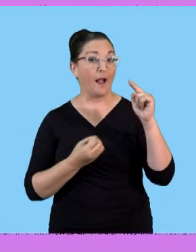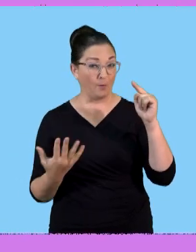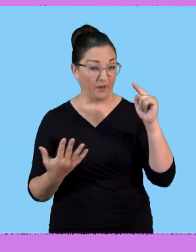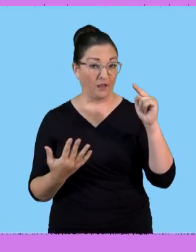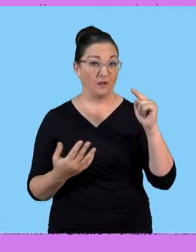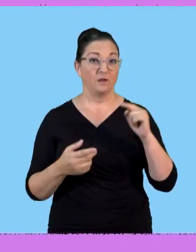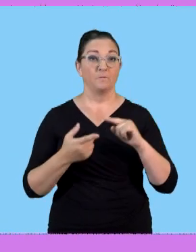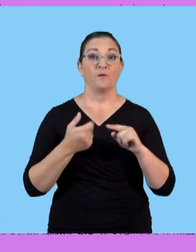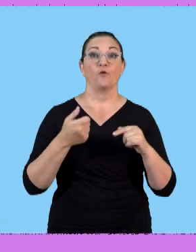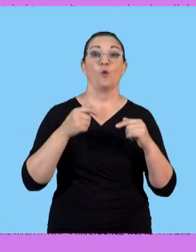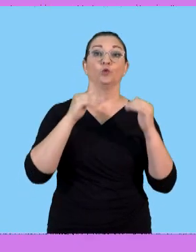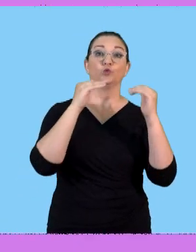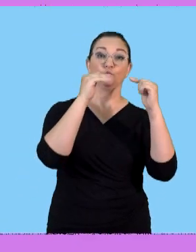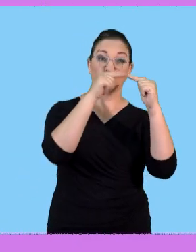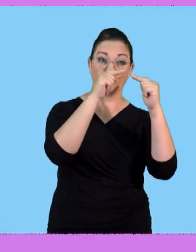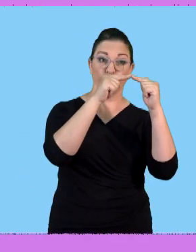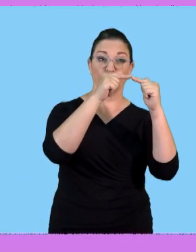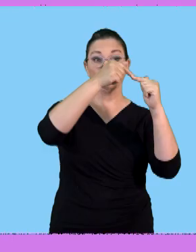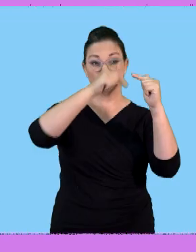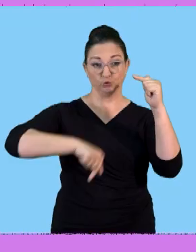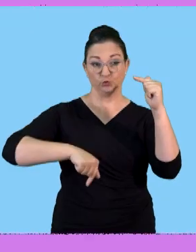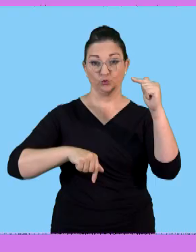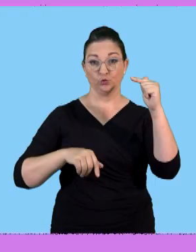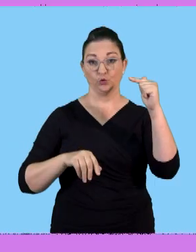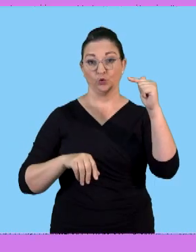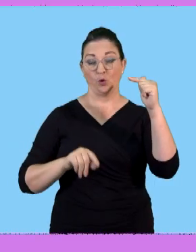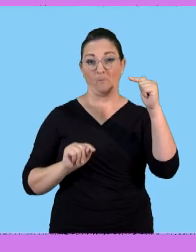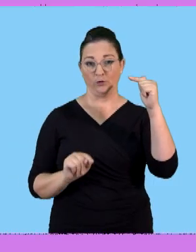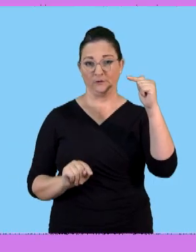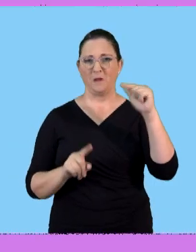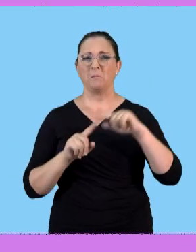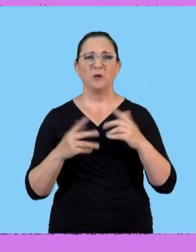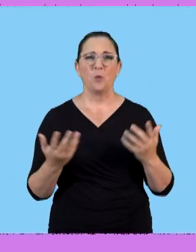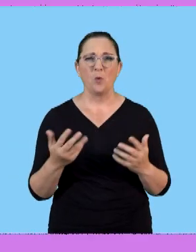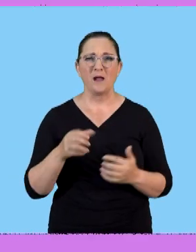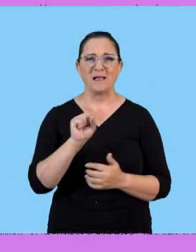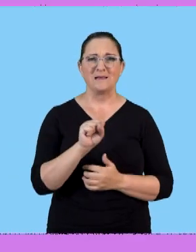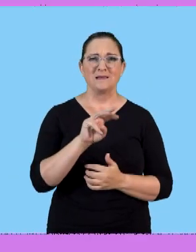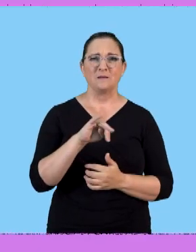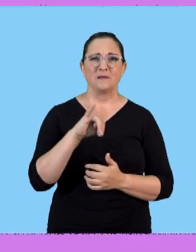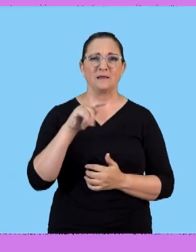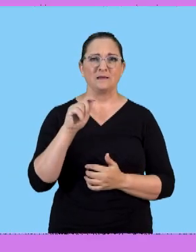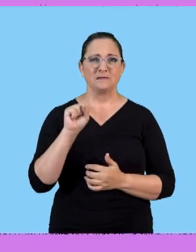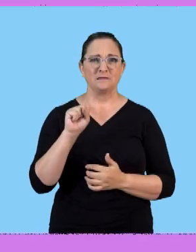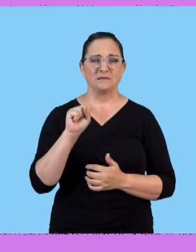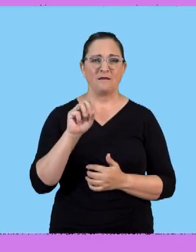from the top to the bottom of Smitswinkel Hill. Now let's find Smitswinkel Hill, right? Can you see